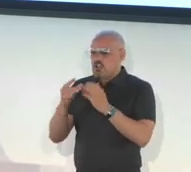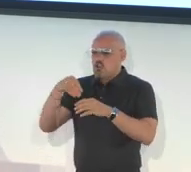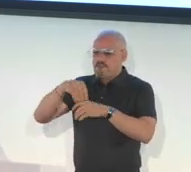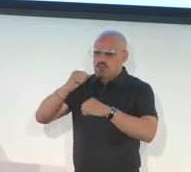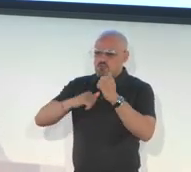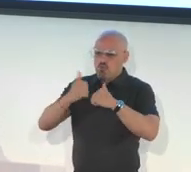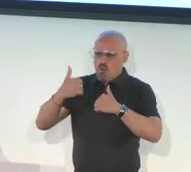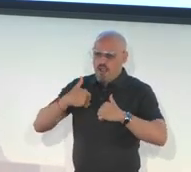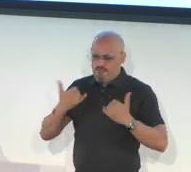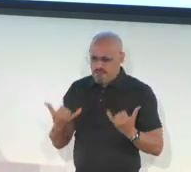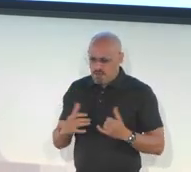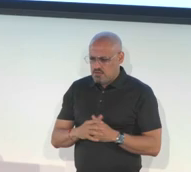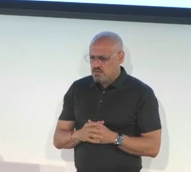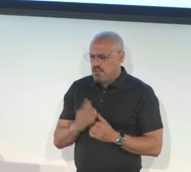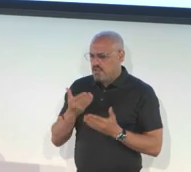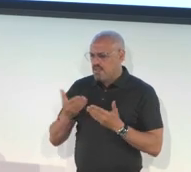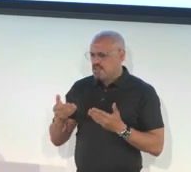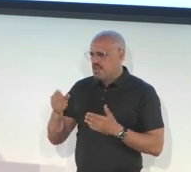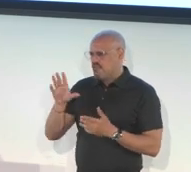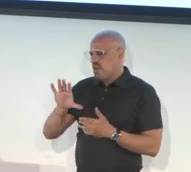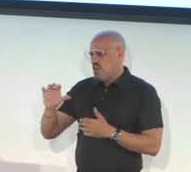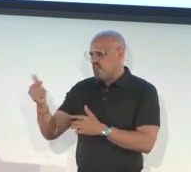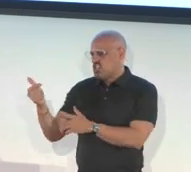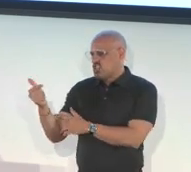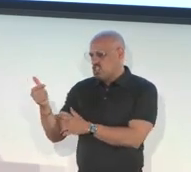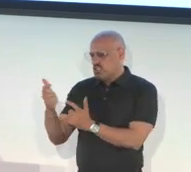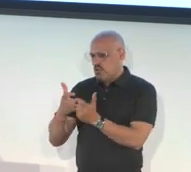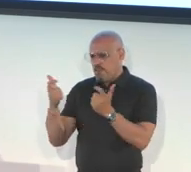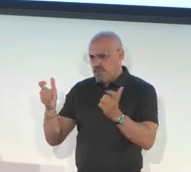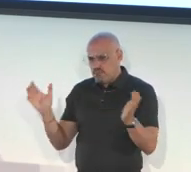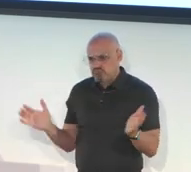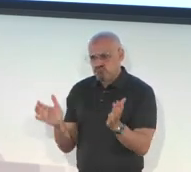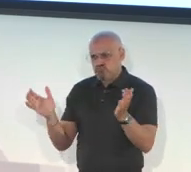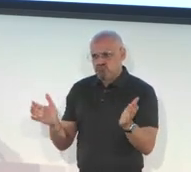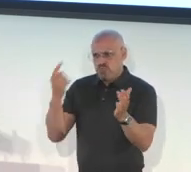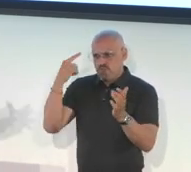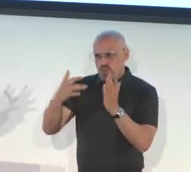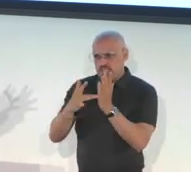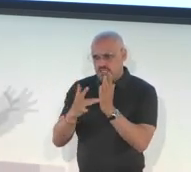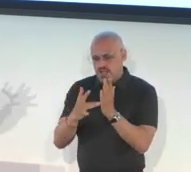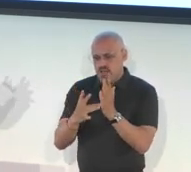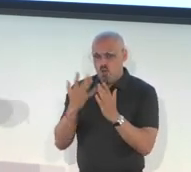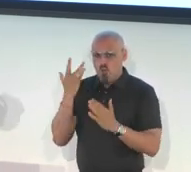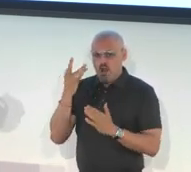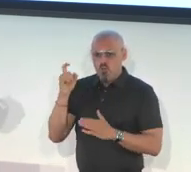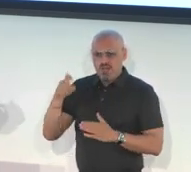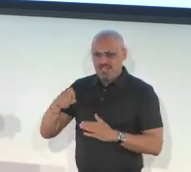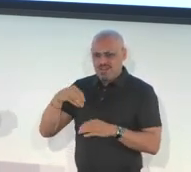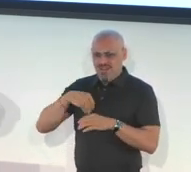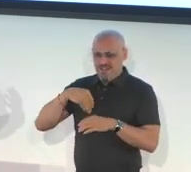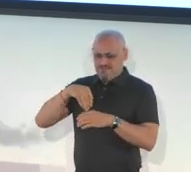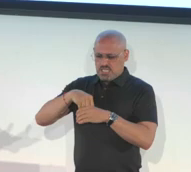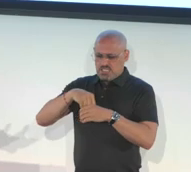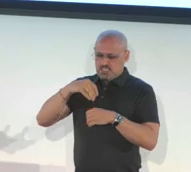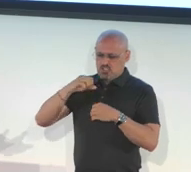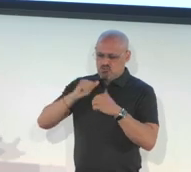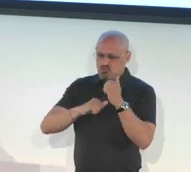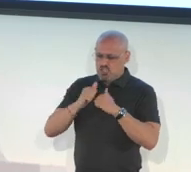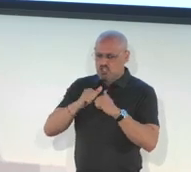having in place. I think things like 5G are a big driver for this technology, because we need to have the infrastructure